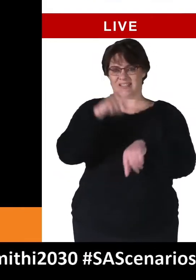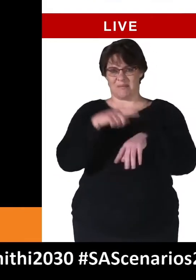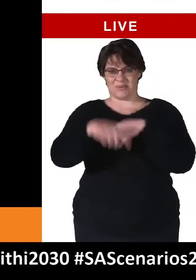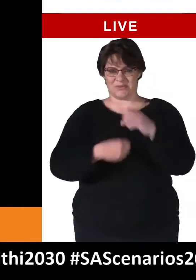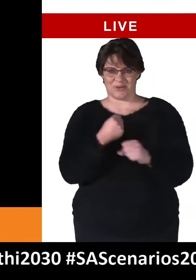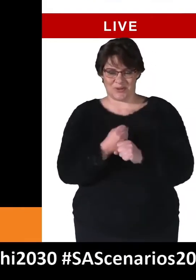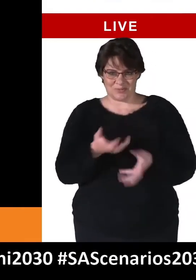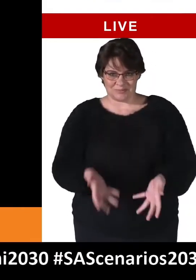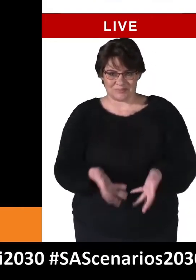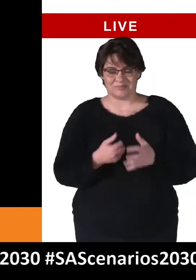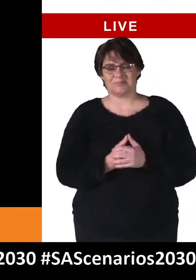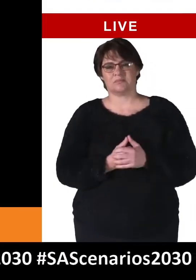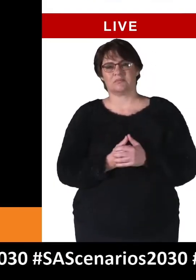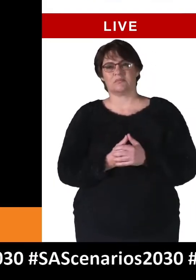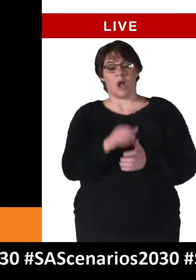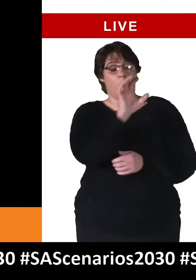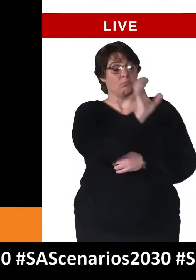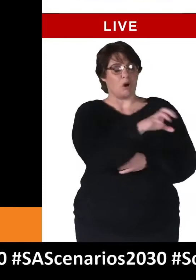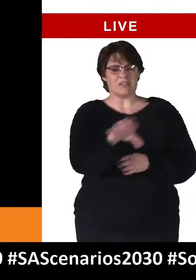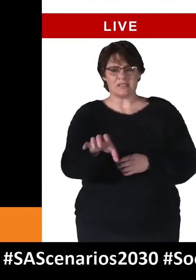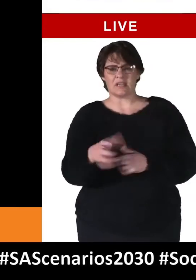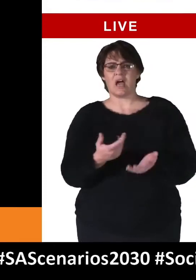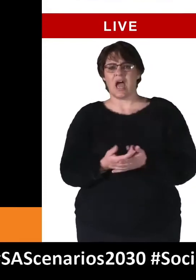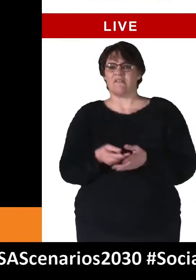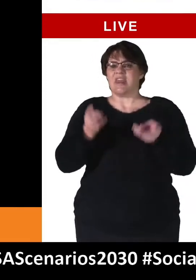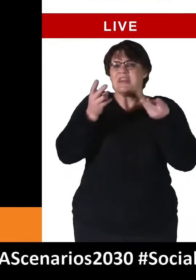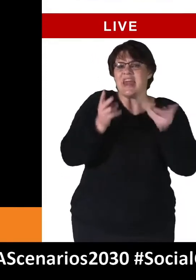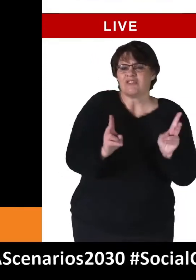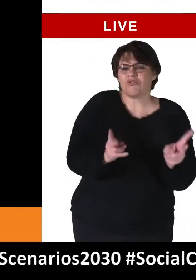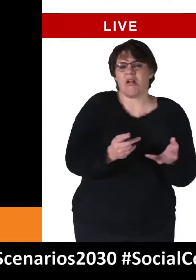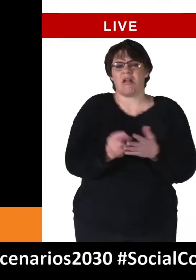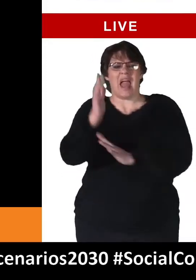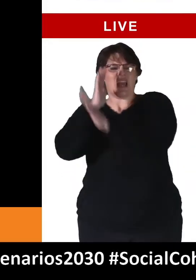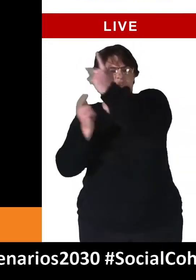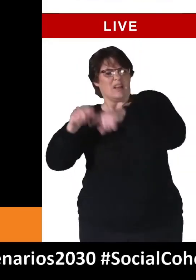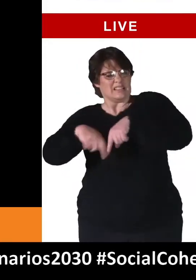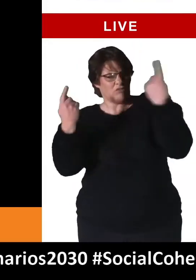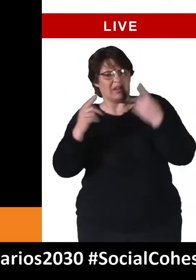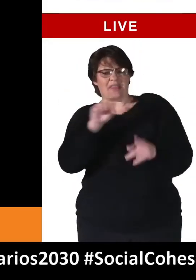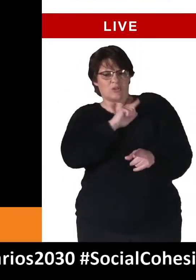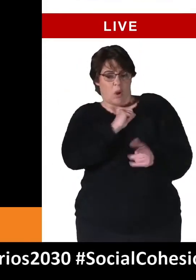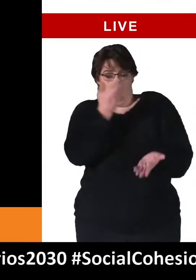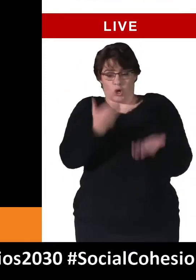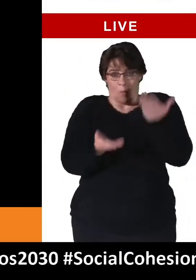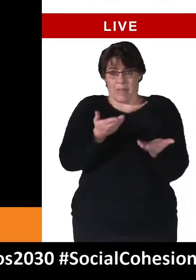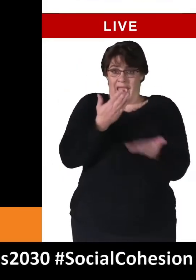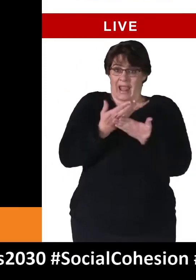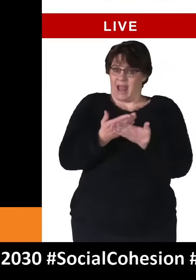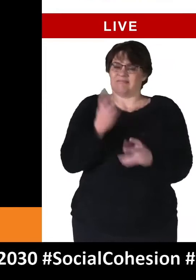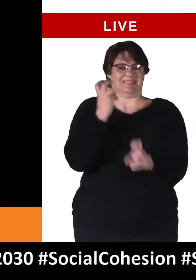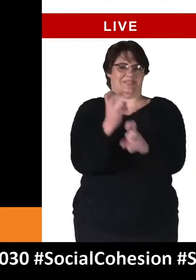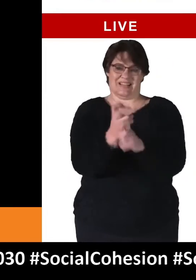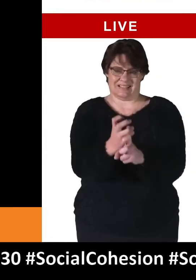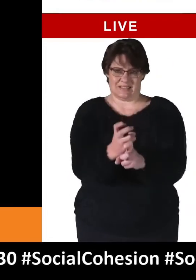year. While our provinces have many natural and historical differences, which make them difficult to compare, of course, we